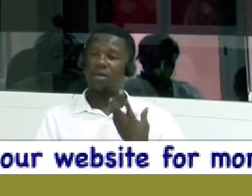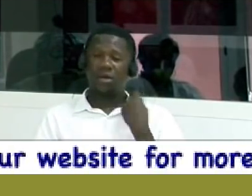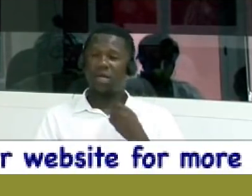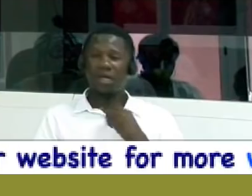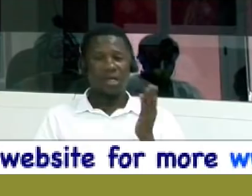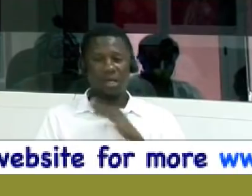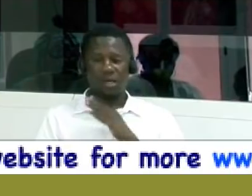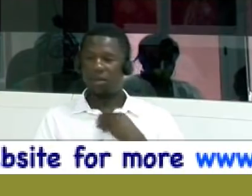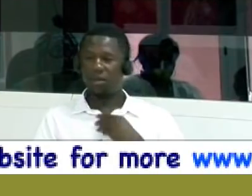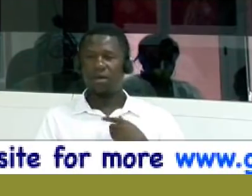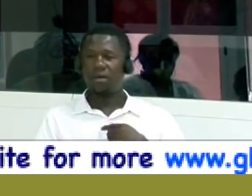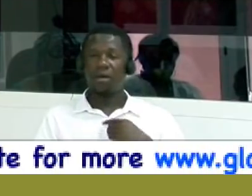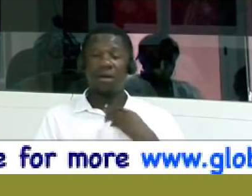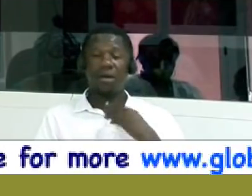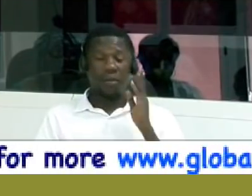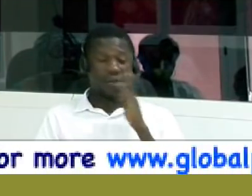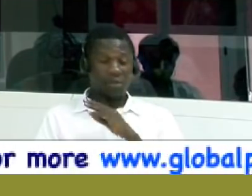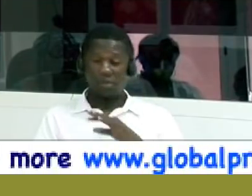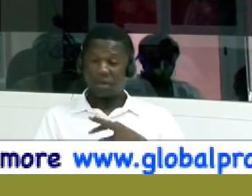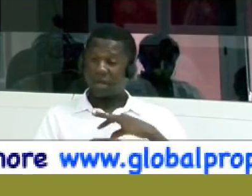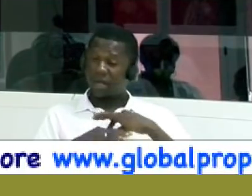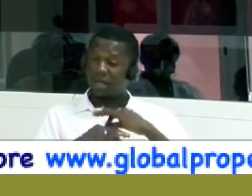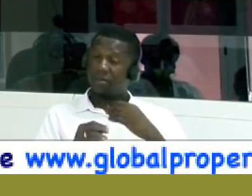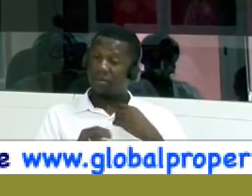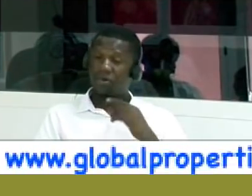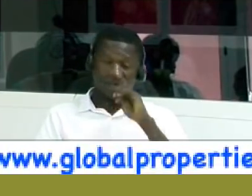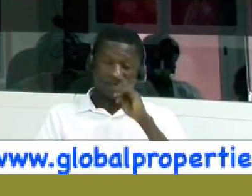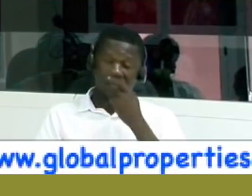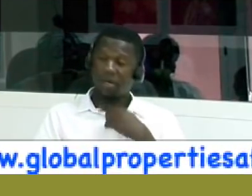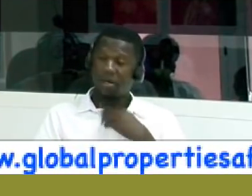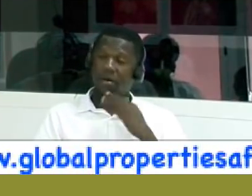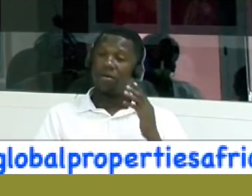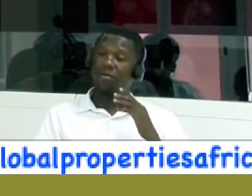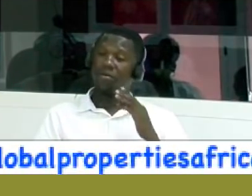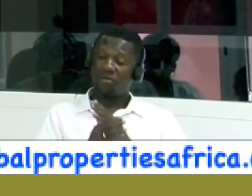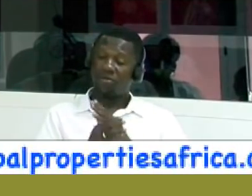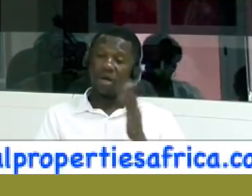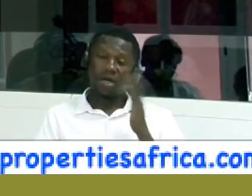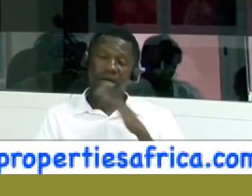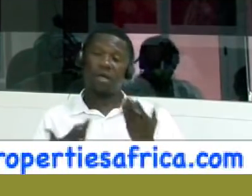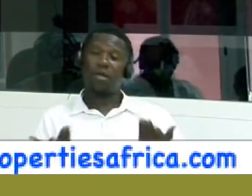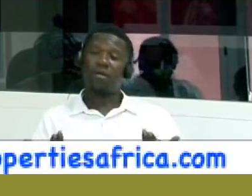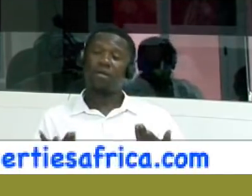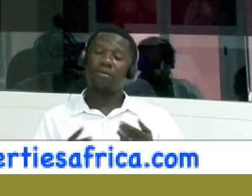a lie. So my humble advice is to my colleagues is that